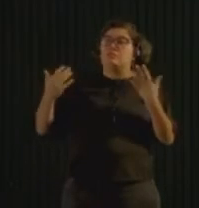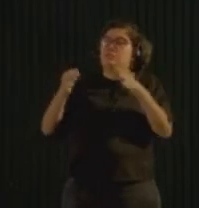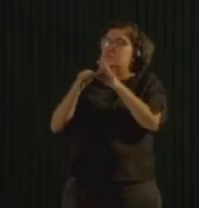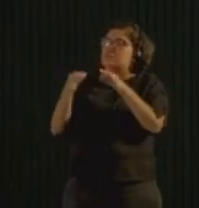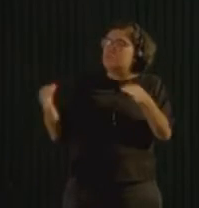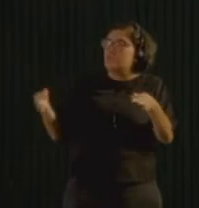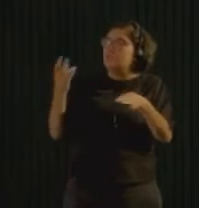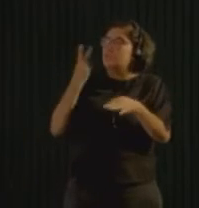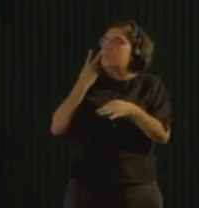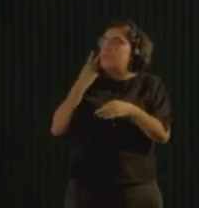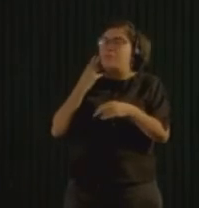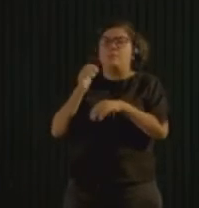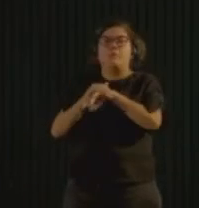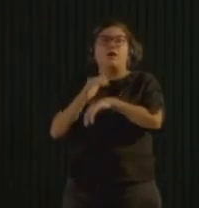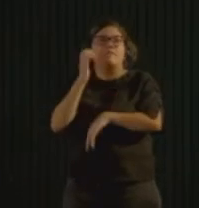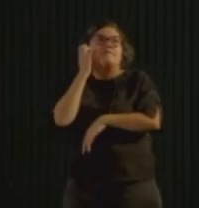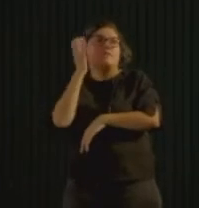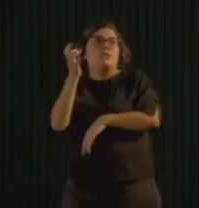understand